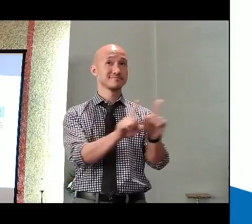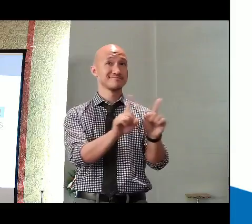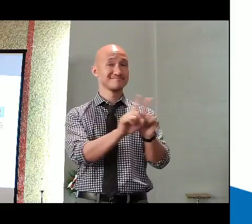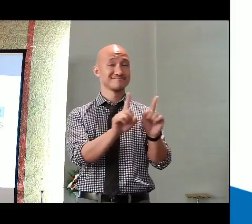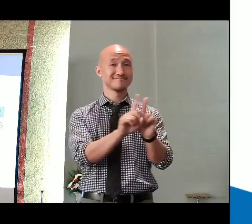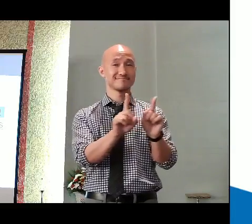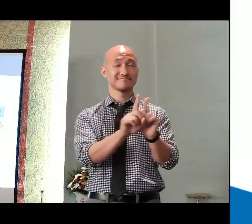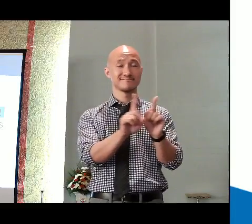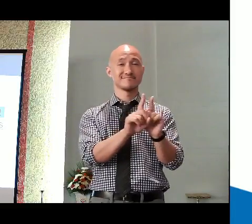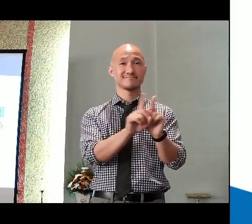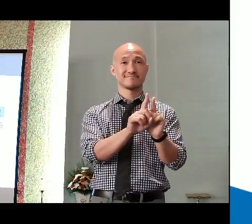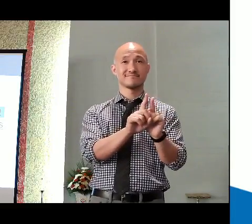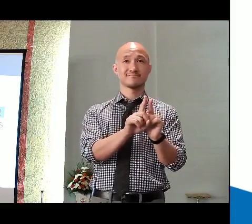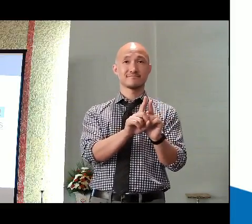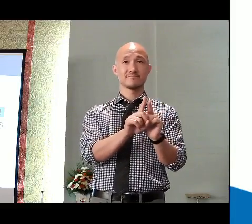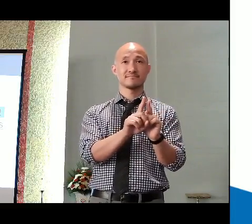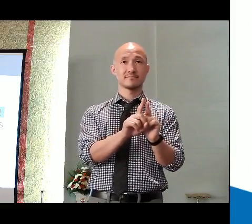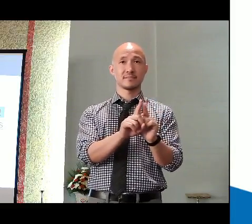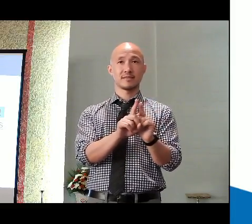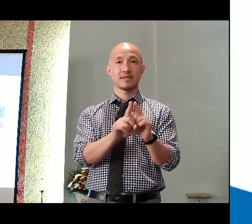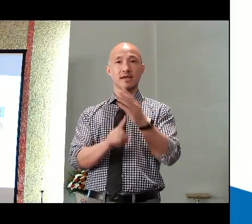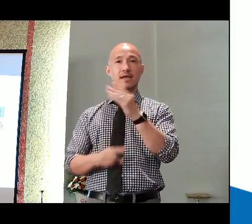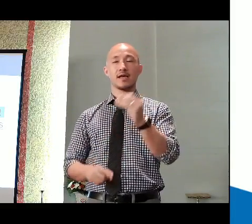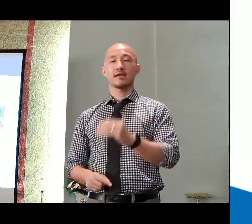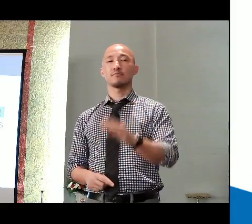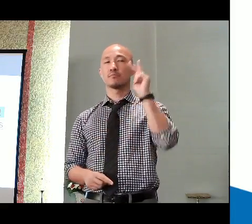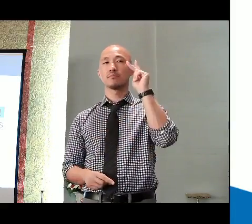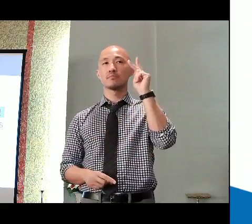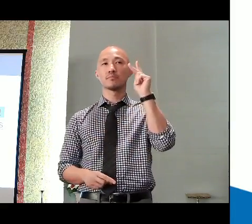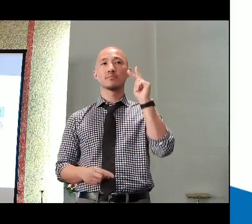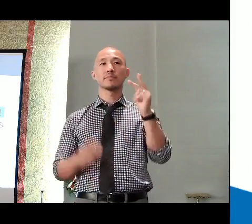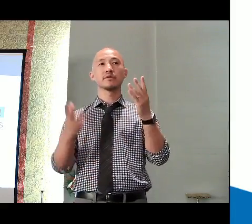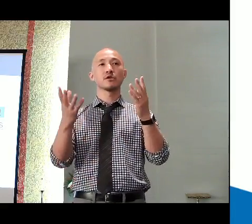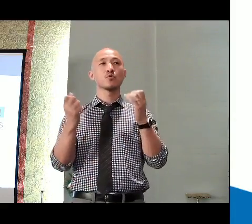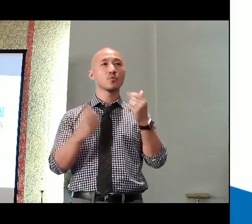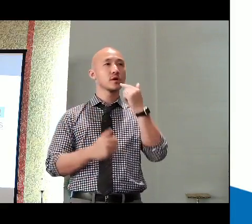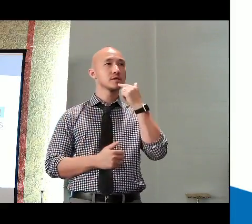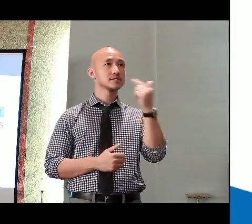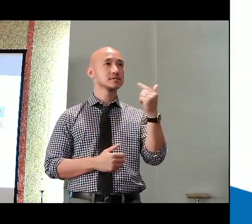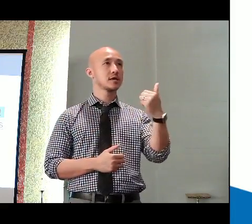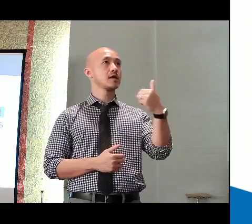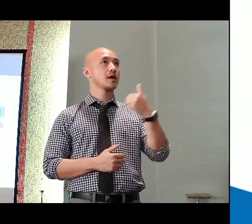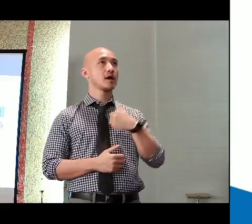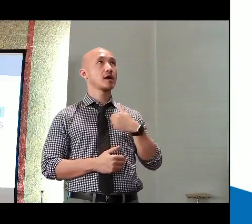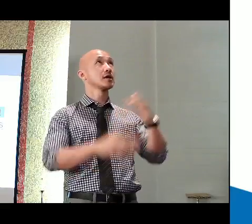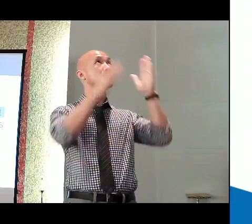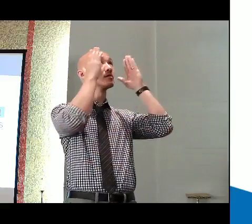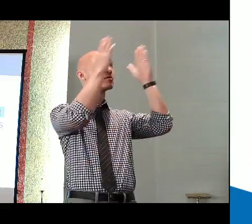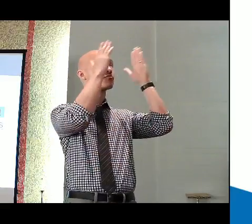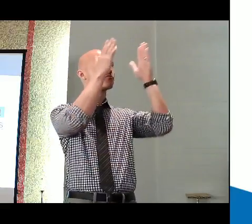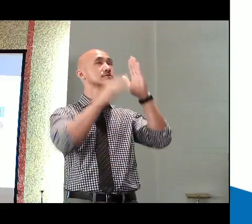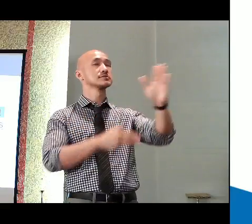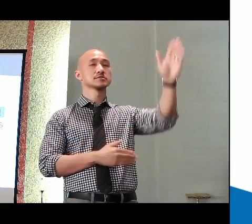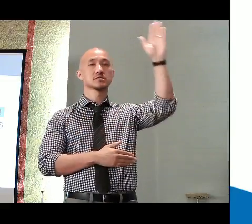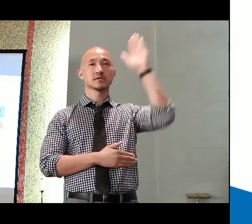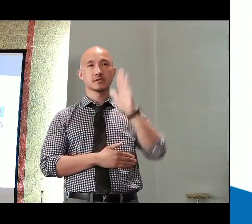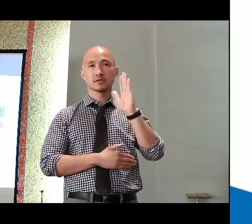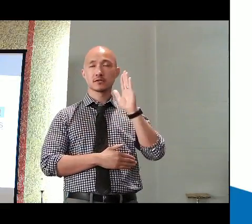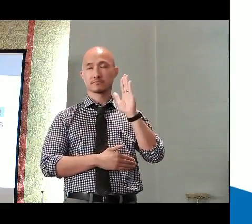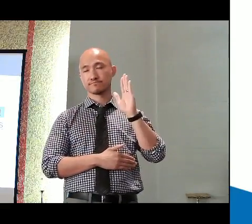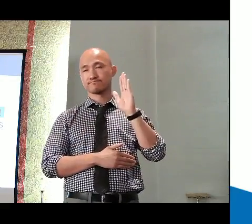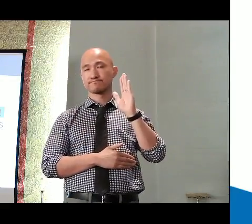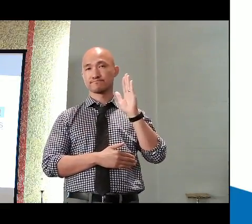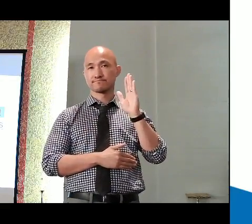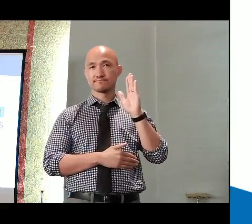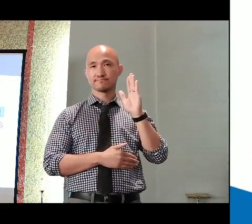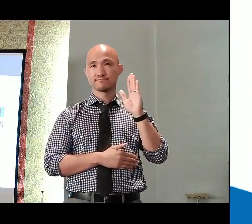let him know that God's mission and work was on my mind. And that I, as best as I could, as